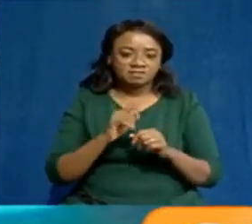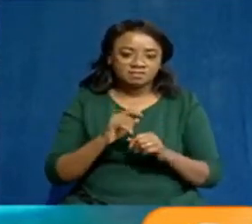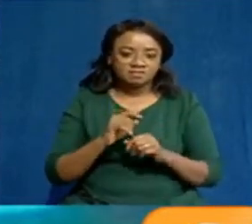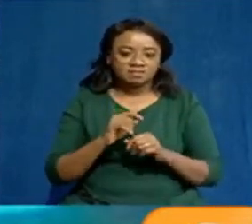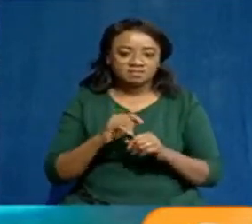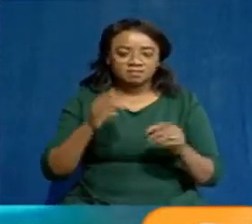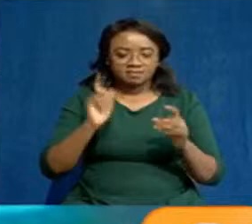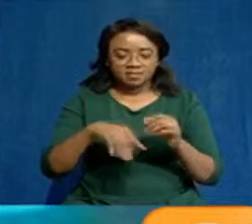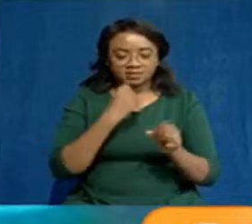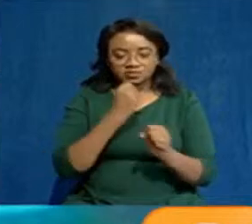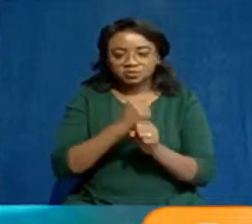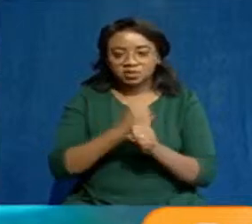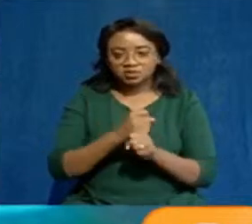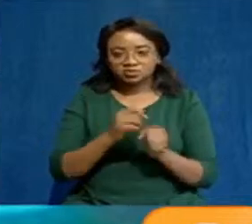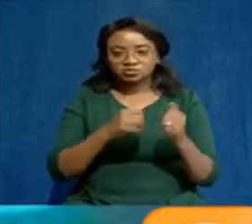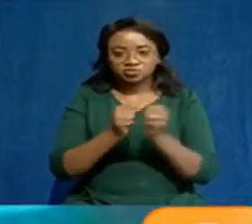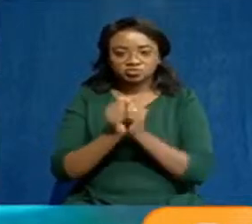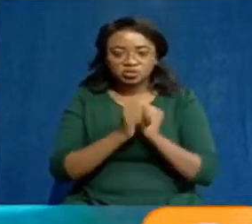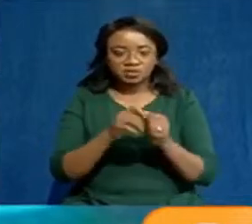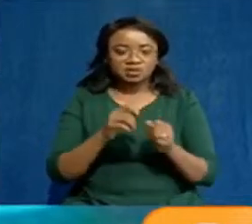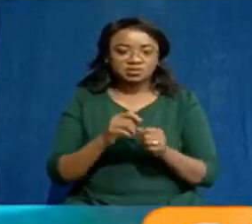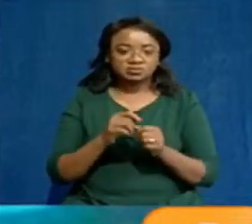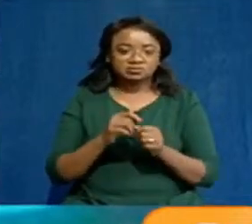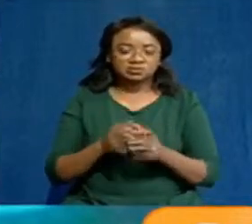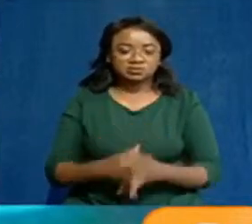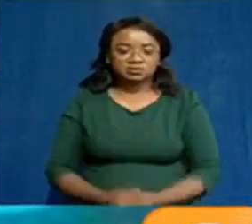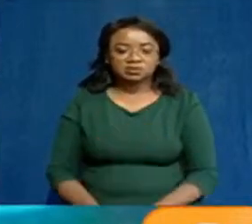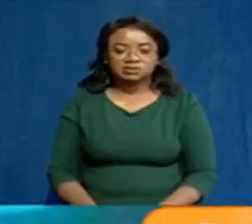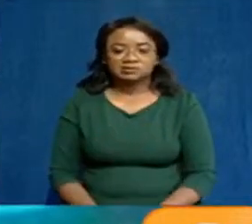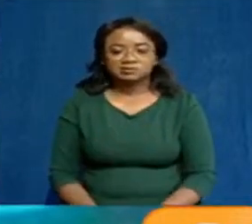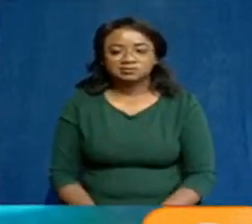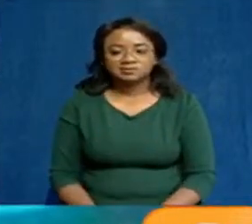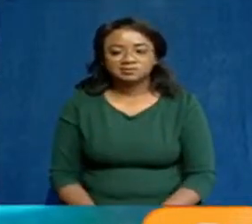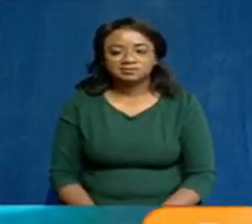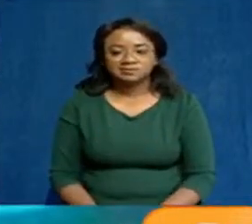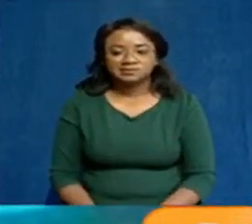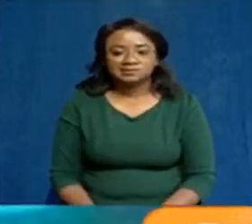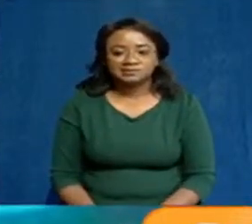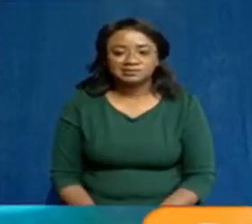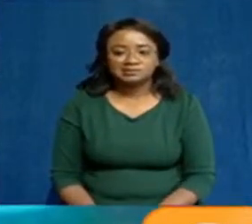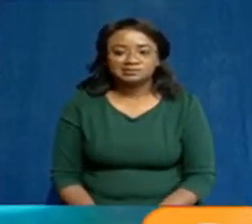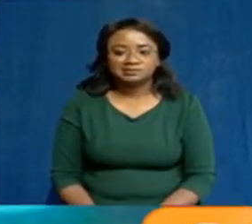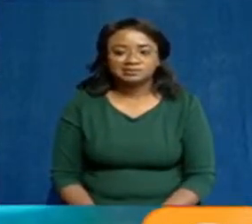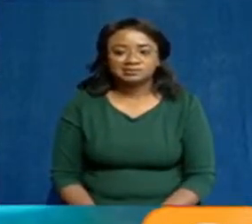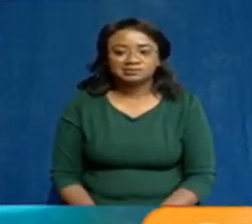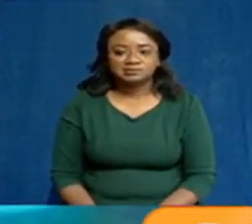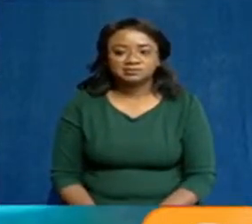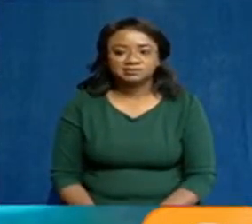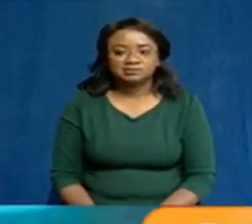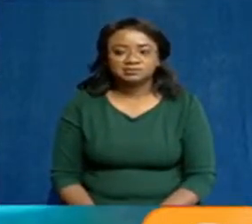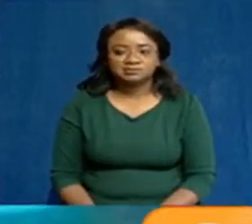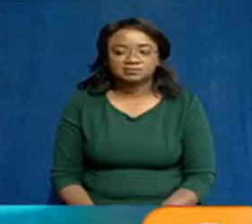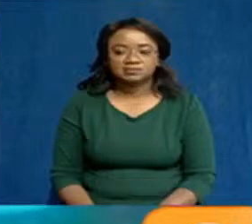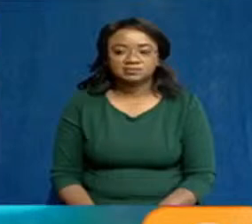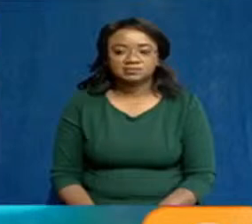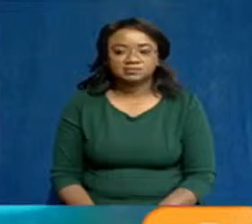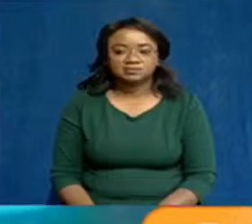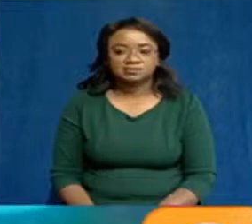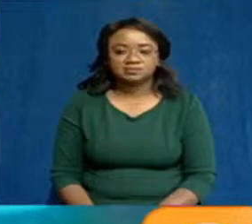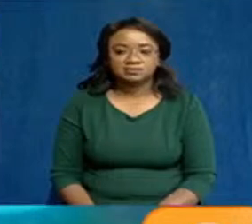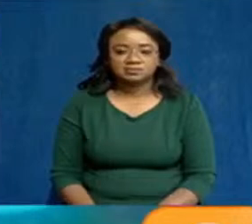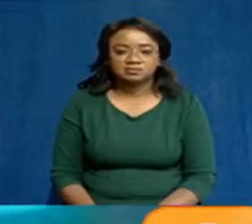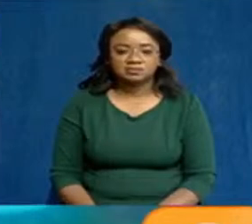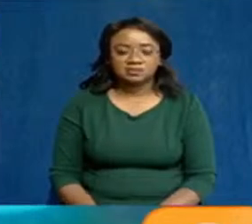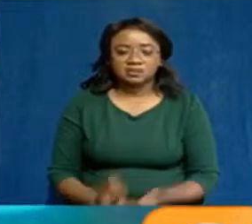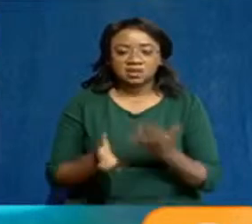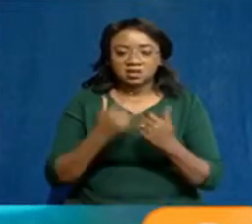local groups to make sure that they compensate them for helping them to remove waste from the environment.